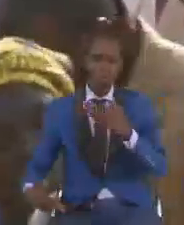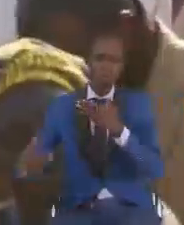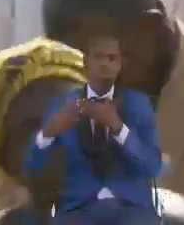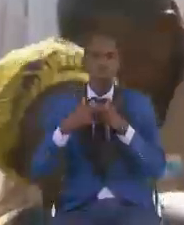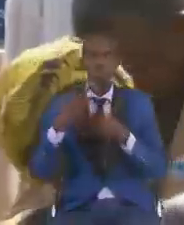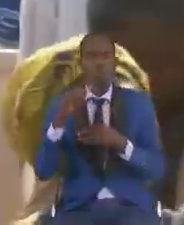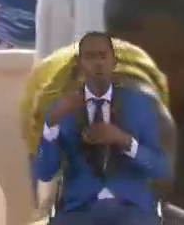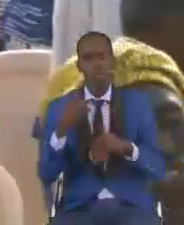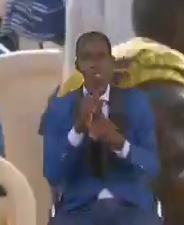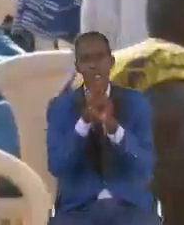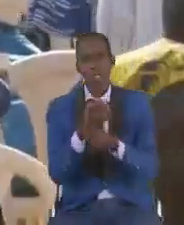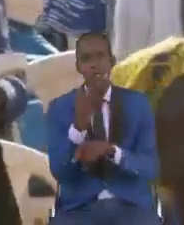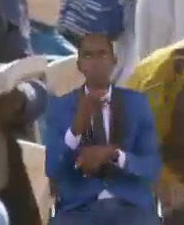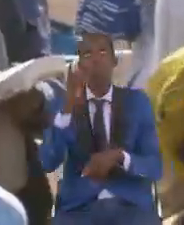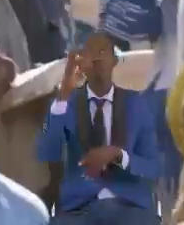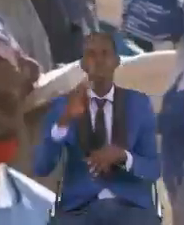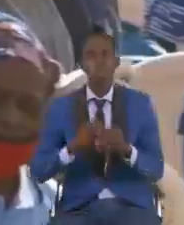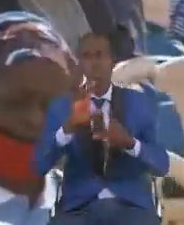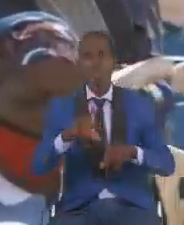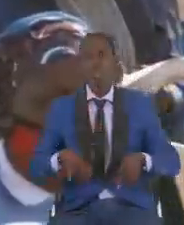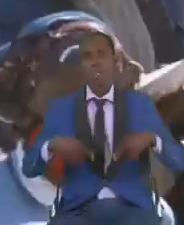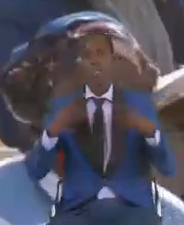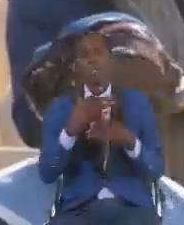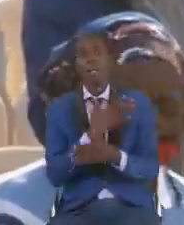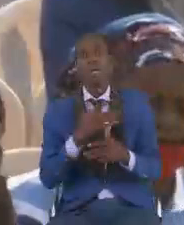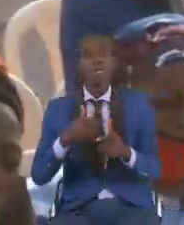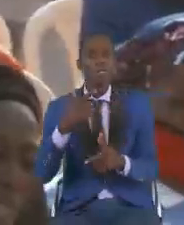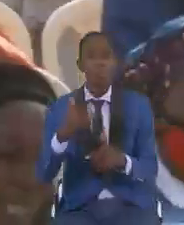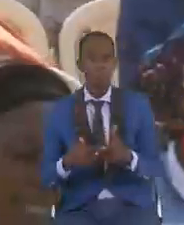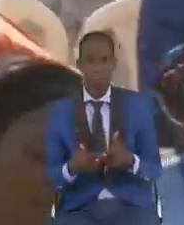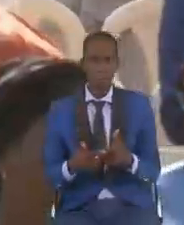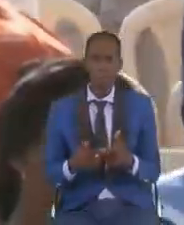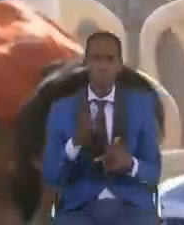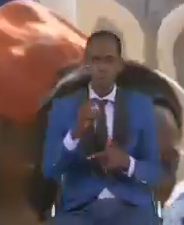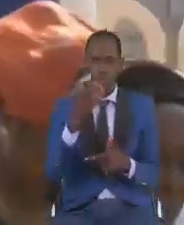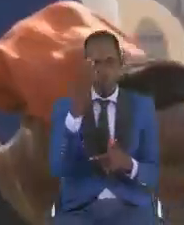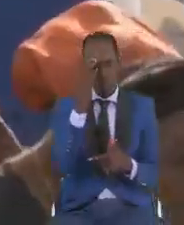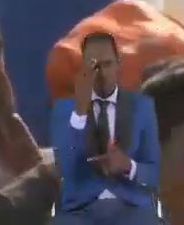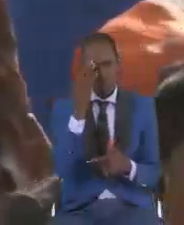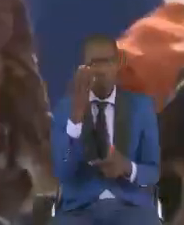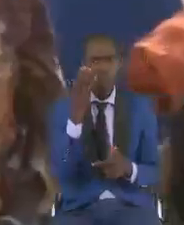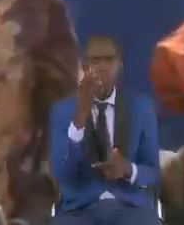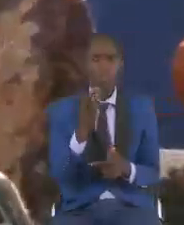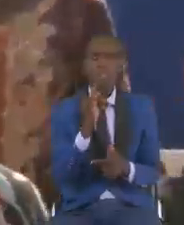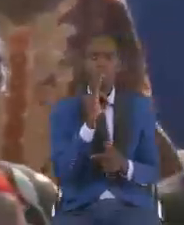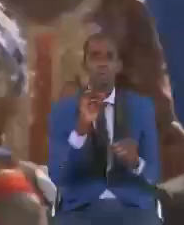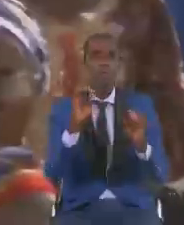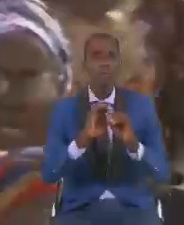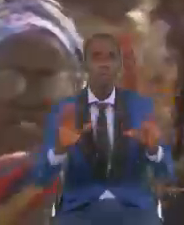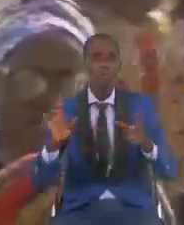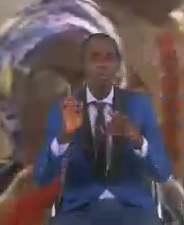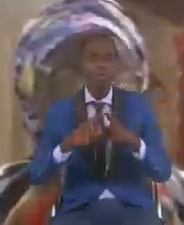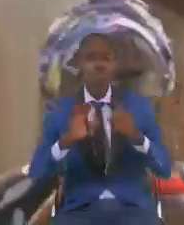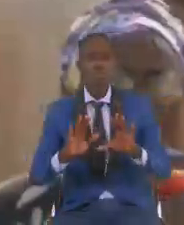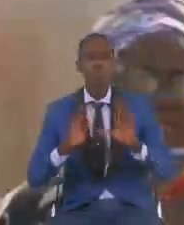the gift of God in your life. And then, you know, there is nothing to fear under